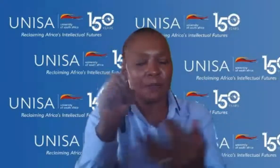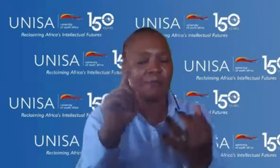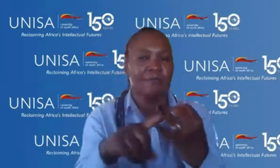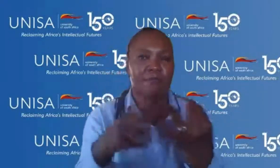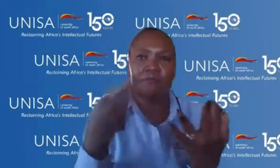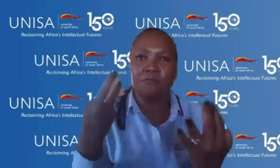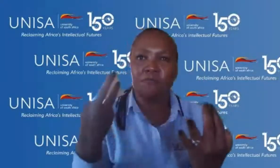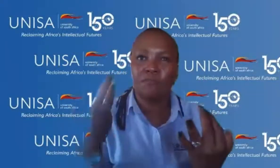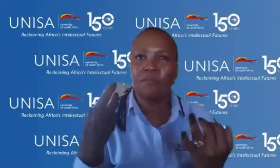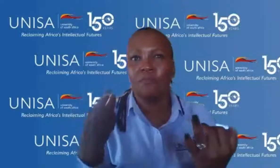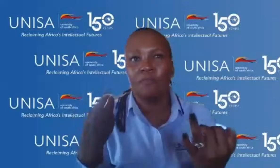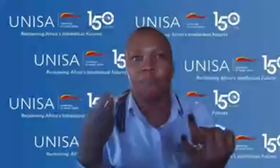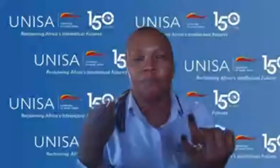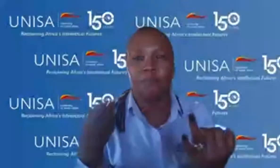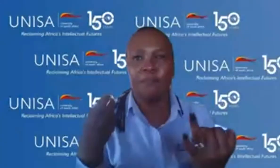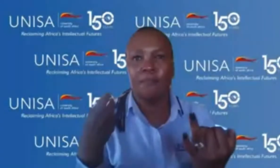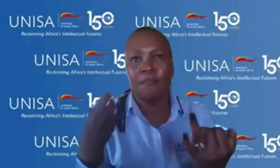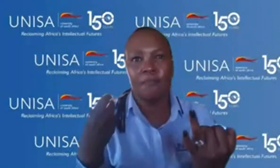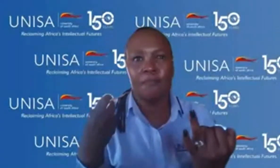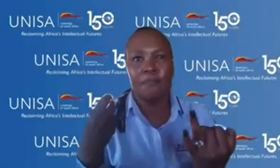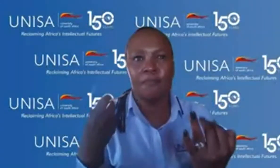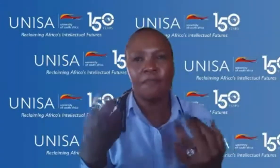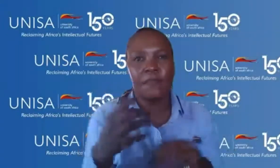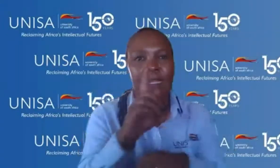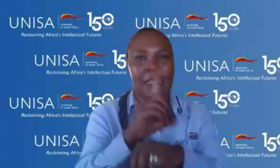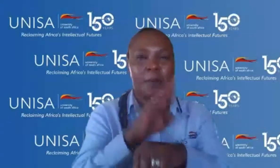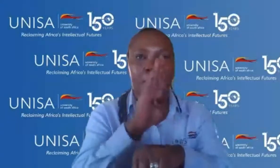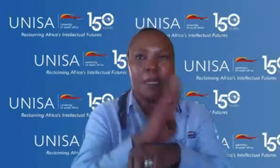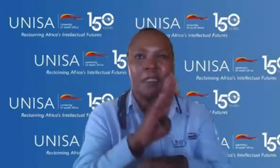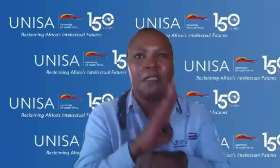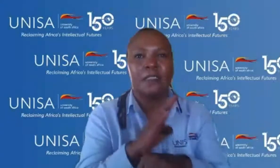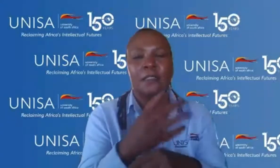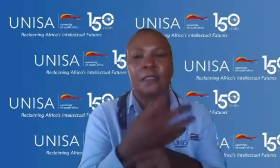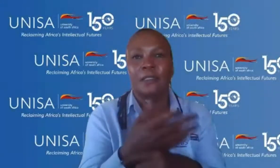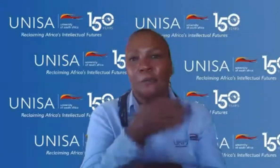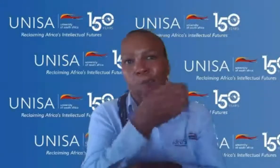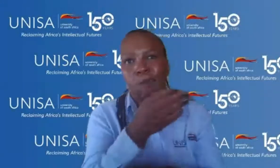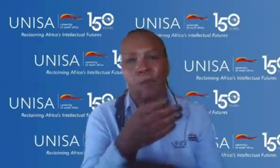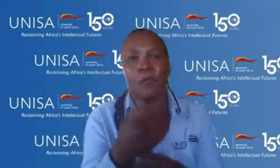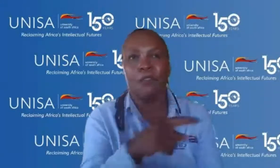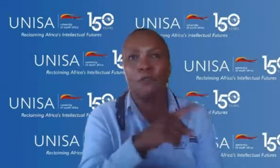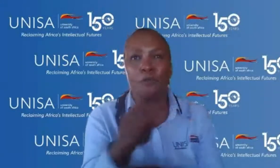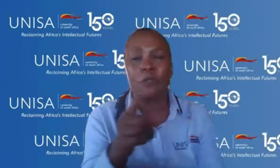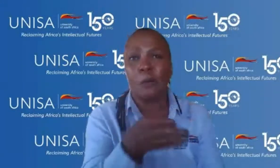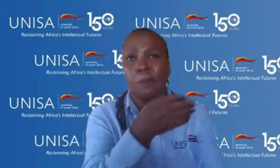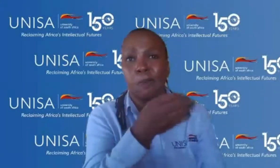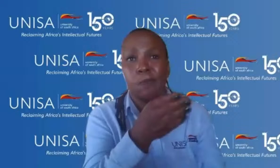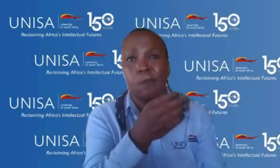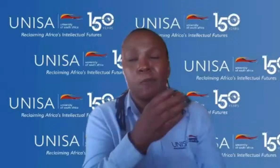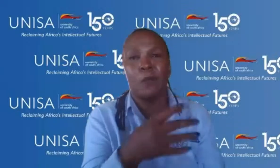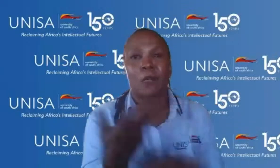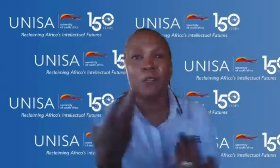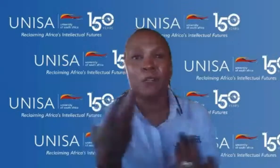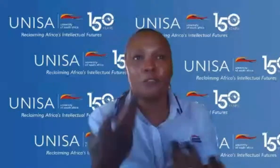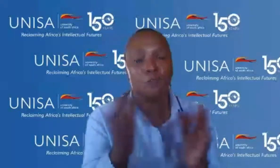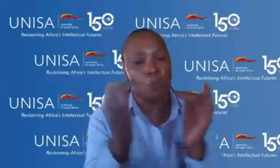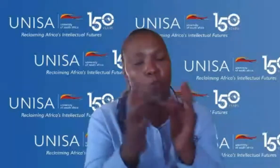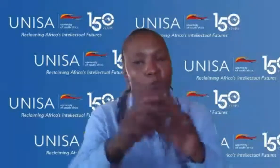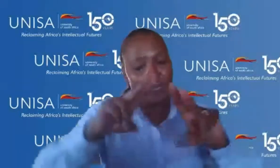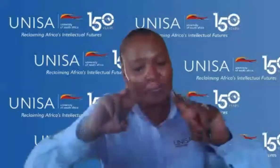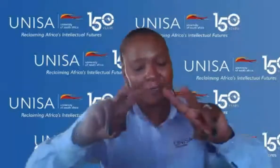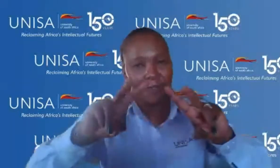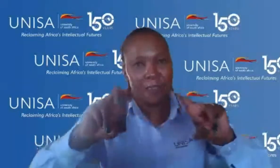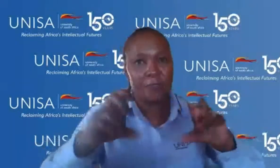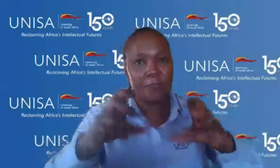know, the database, like your web of services. Those are available for you to able to conduct research. So